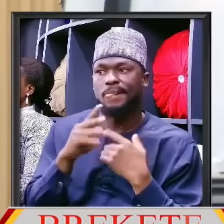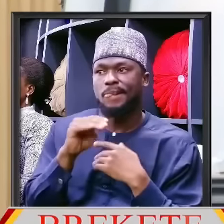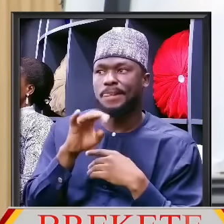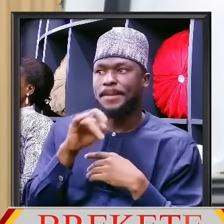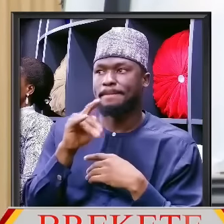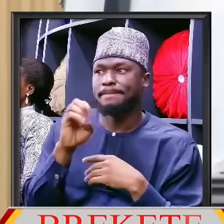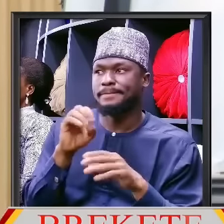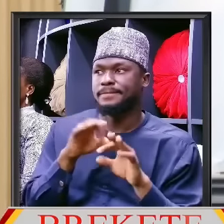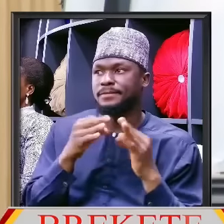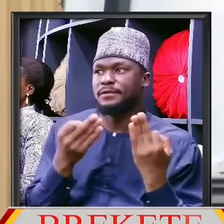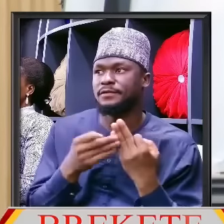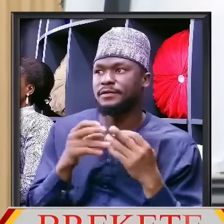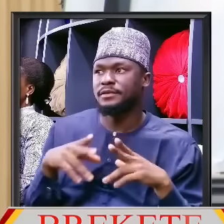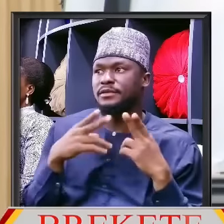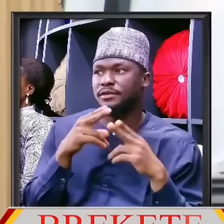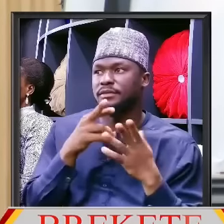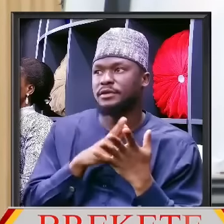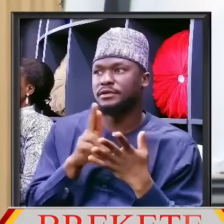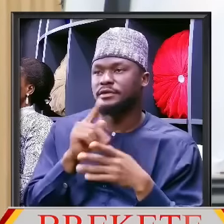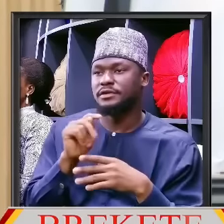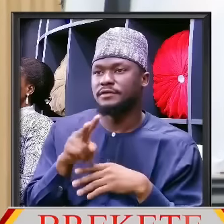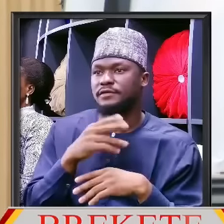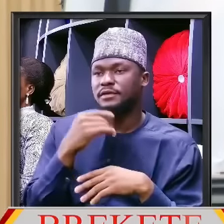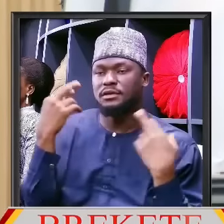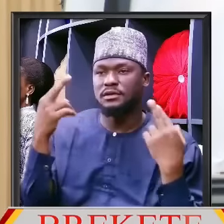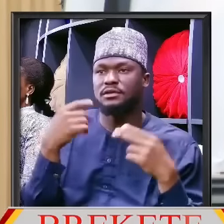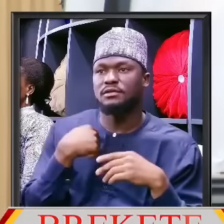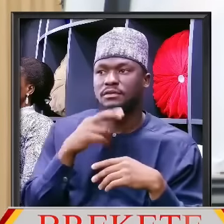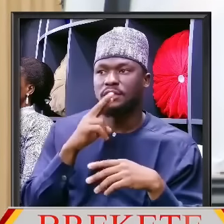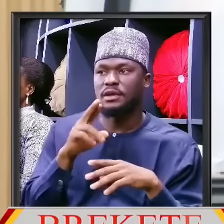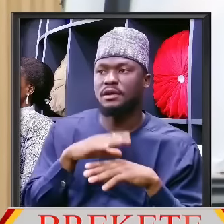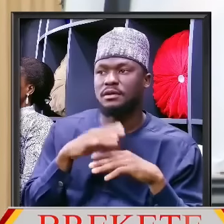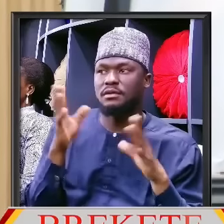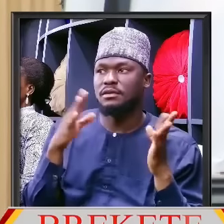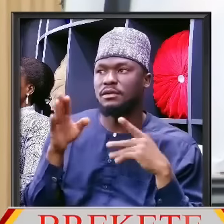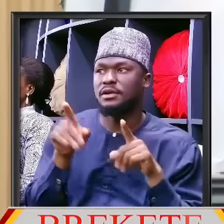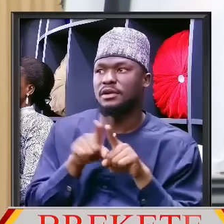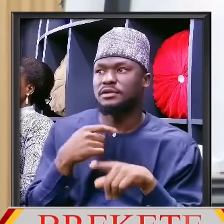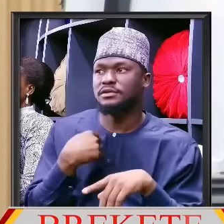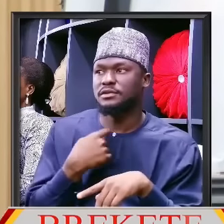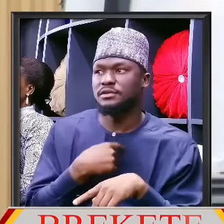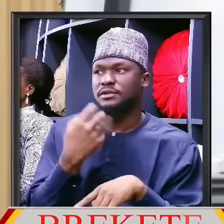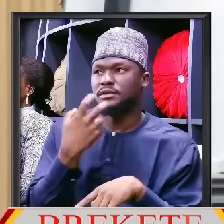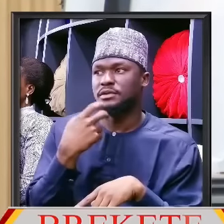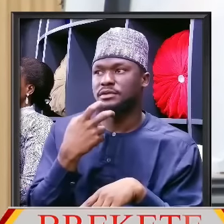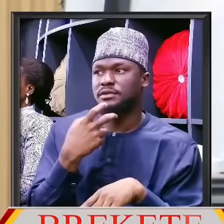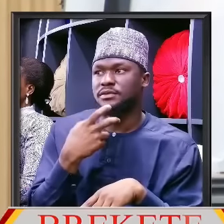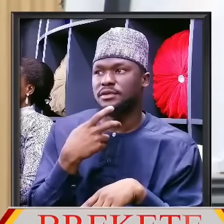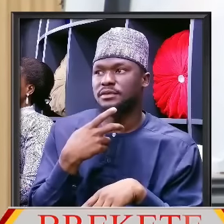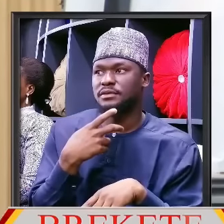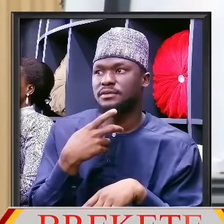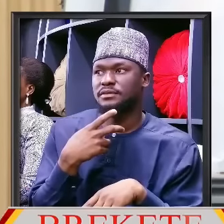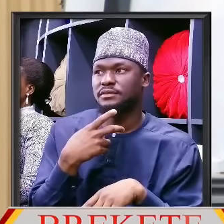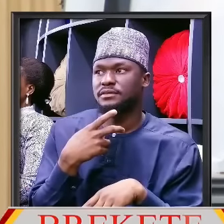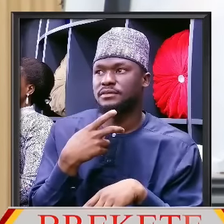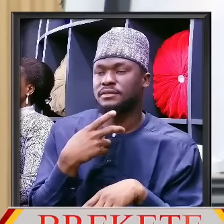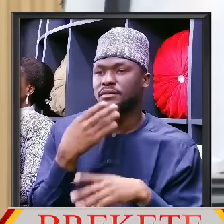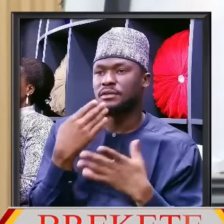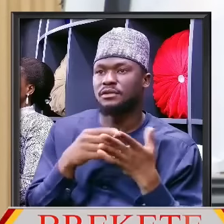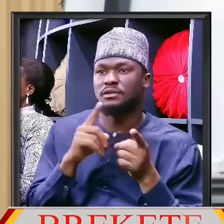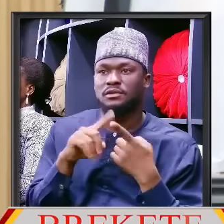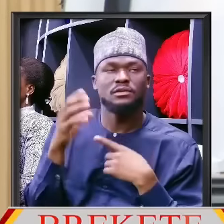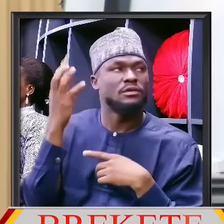Family, Human Rights Radio and Television, Abuja. And me and you there on air as we speak, sir. Oh, good to hear